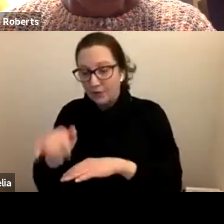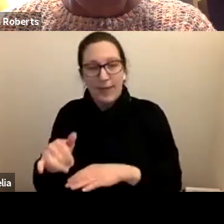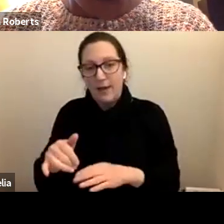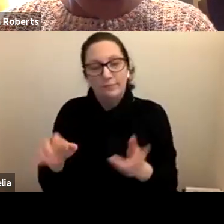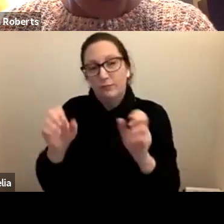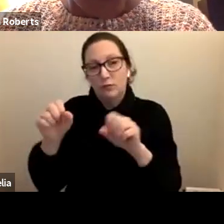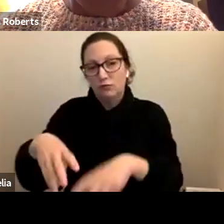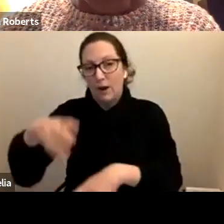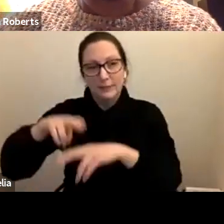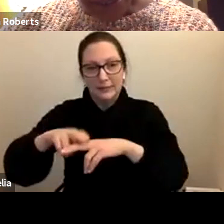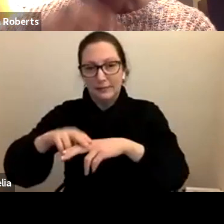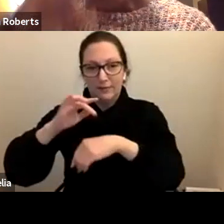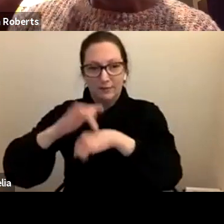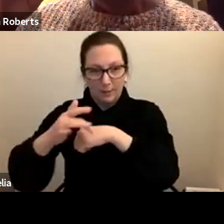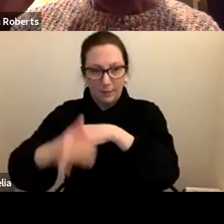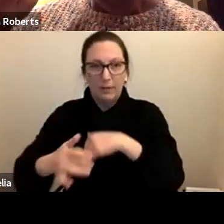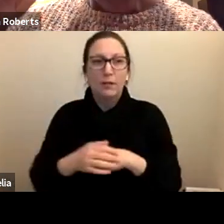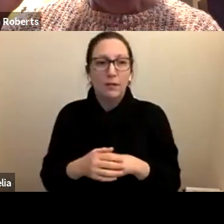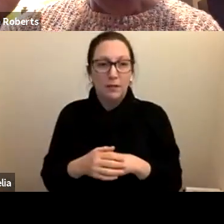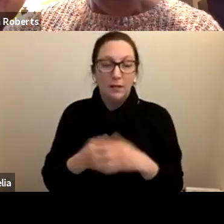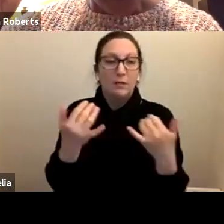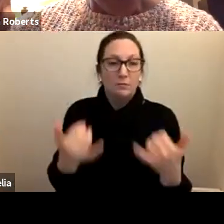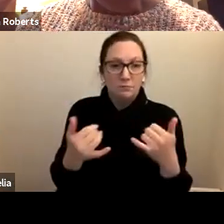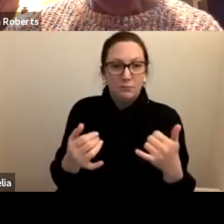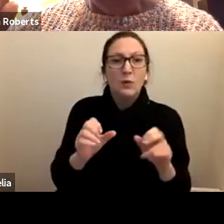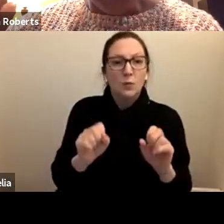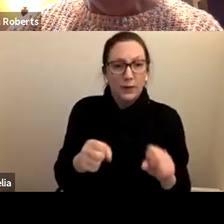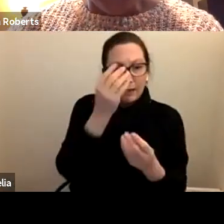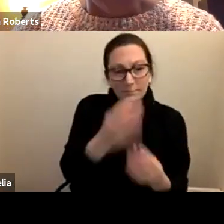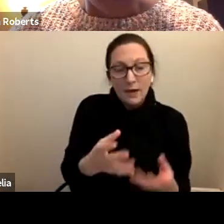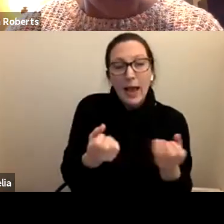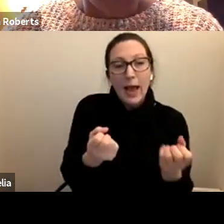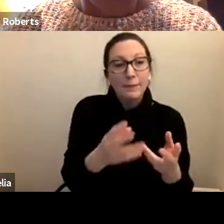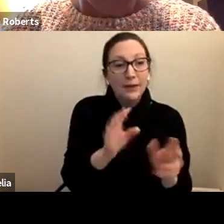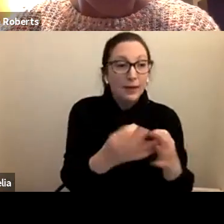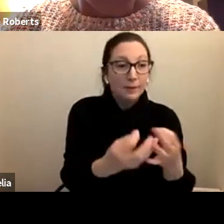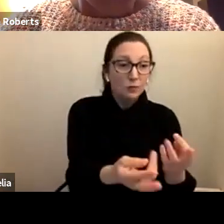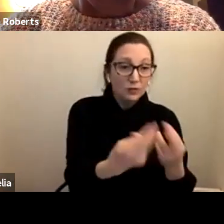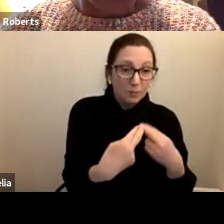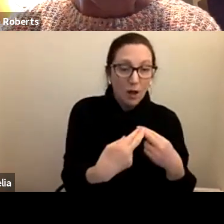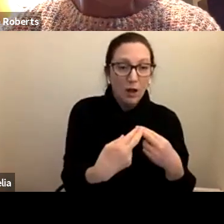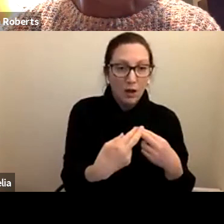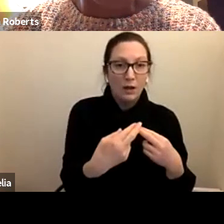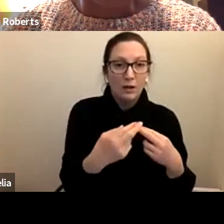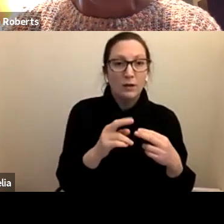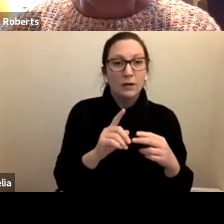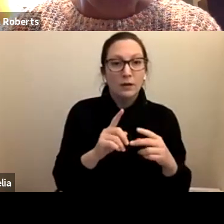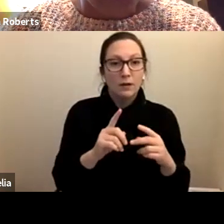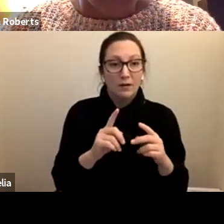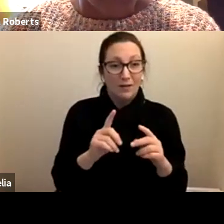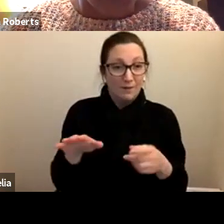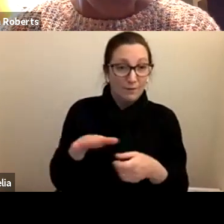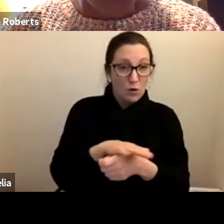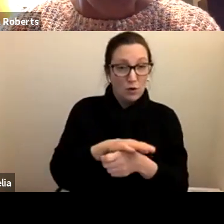some estimates around, at this point in time, how many have responded, how many we have heard from, but the full